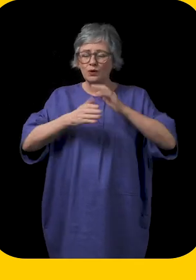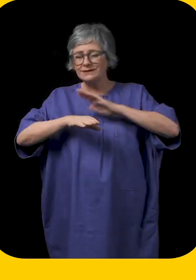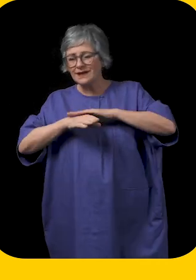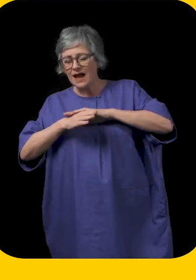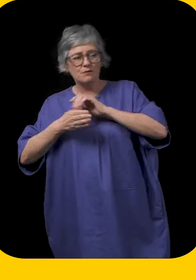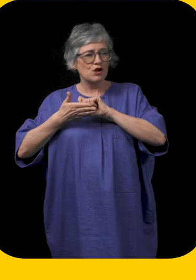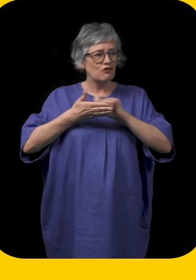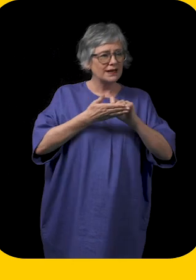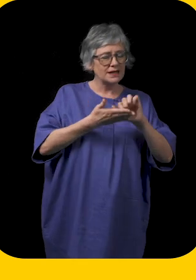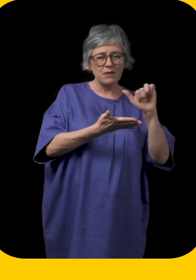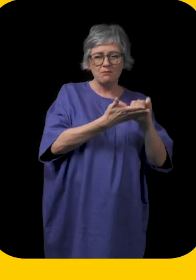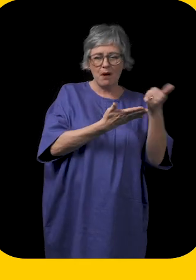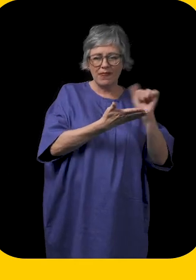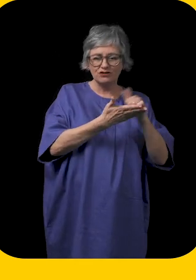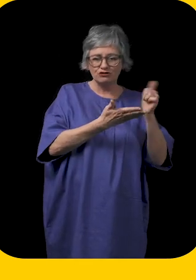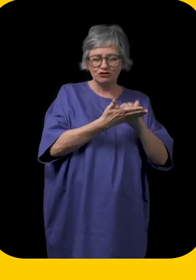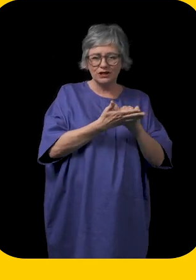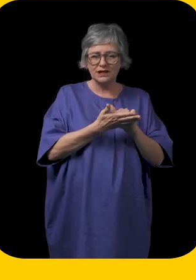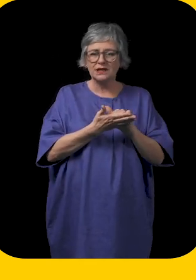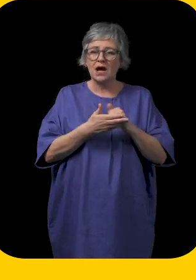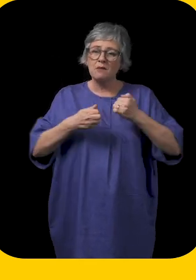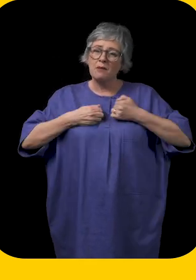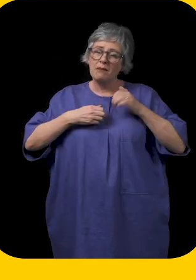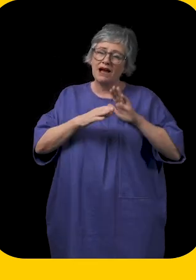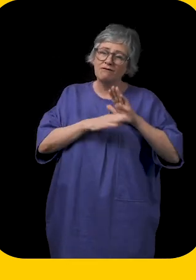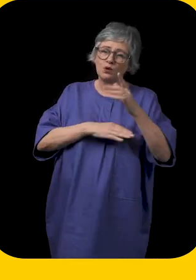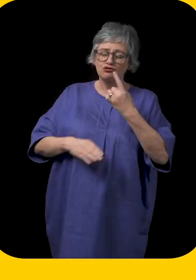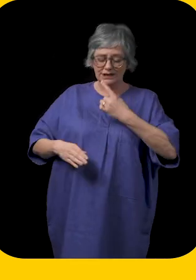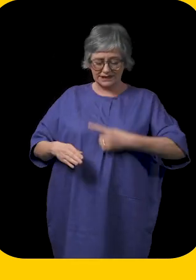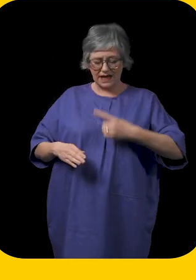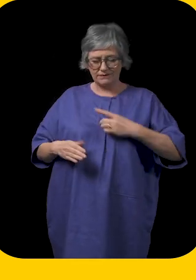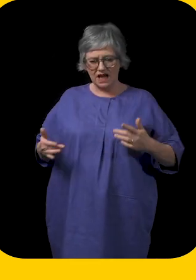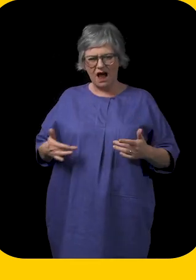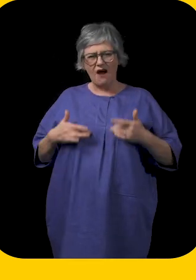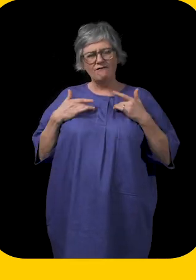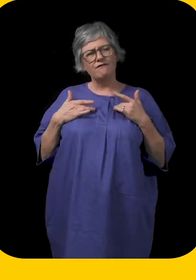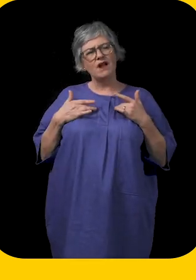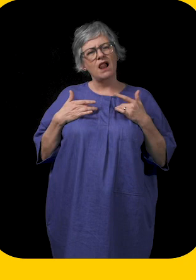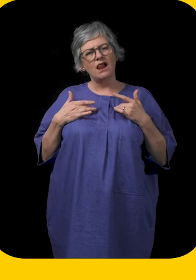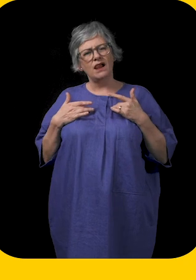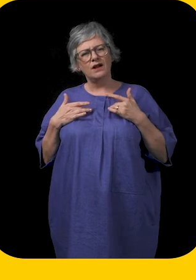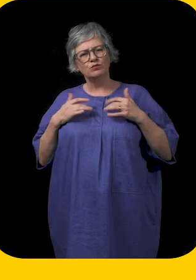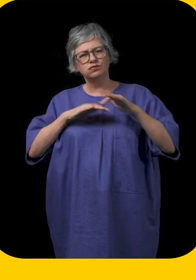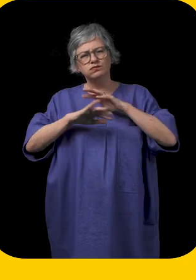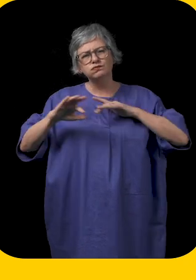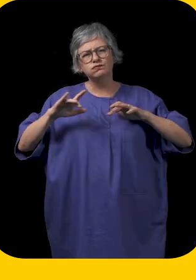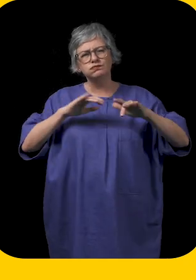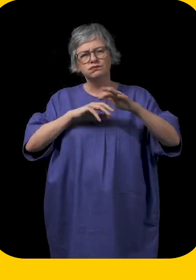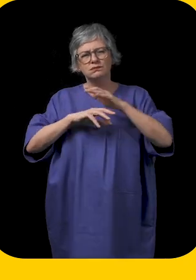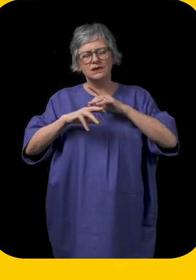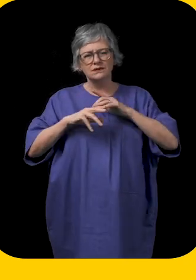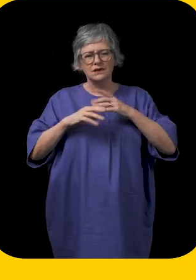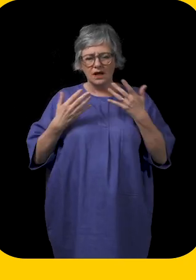general about time and writing and being published. But I think in terms of my future self, I just feel this sense of